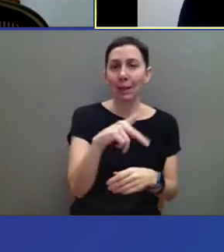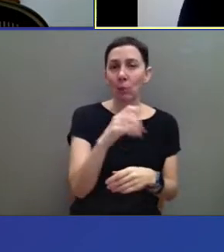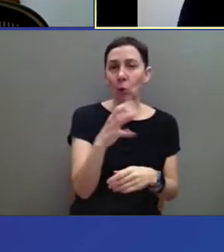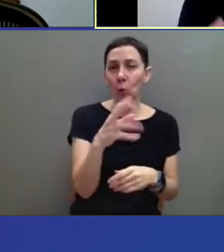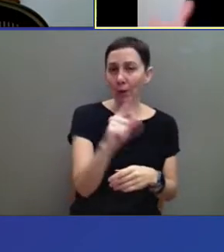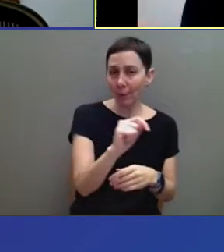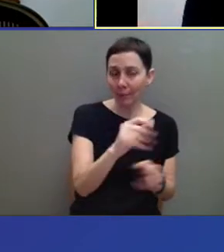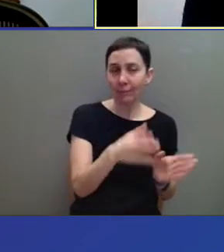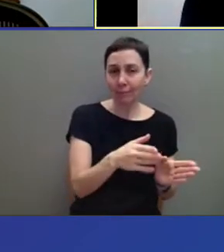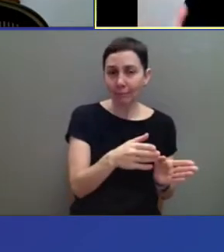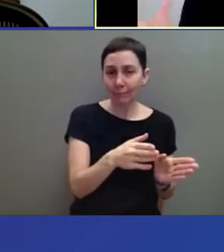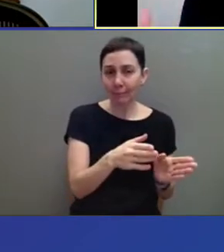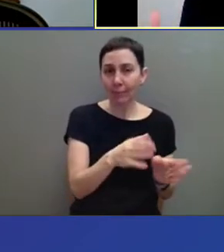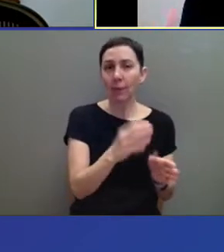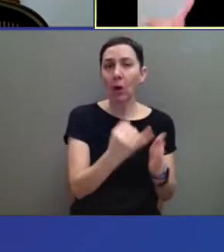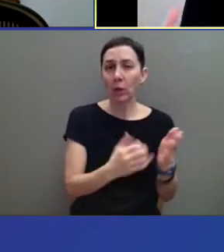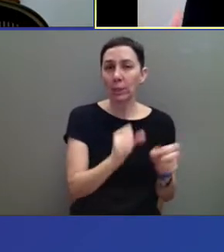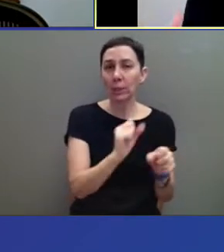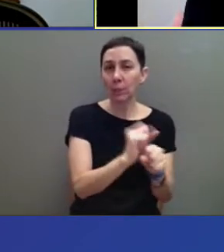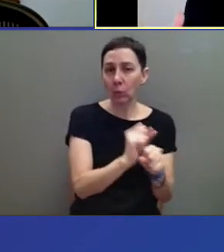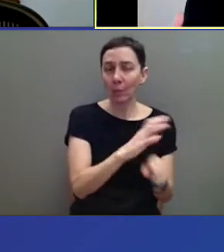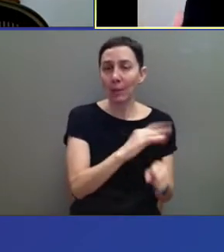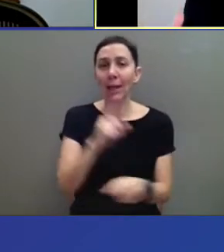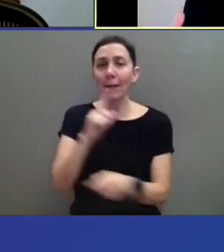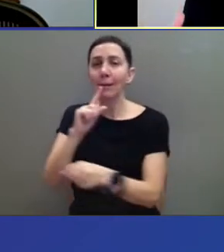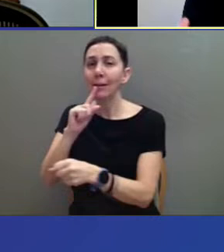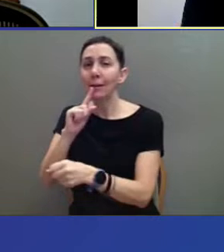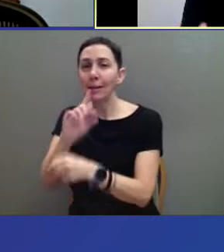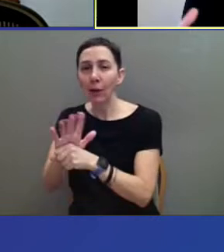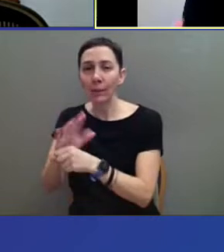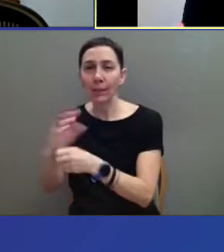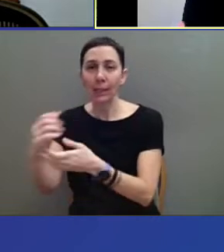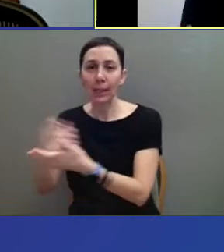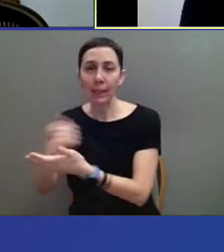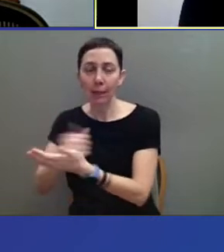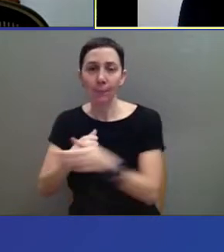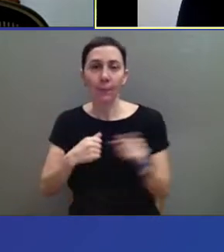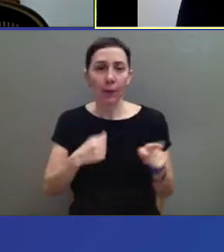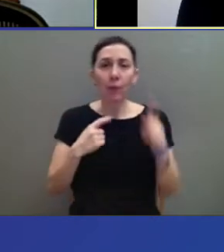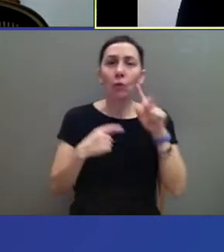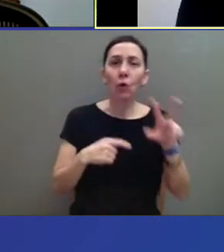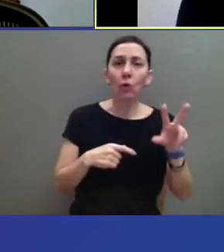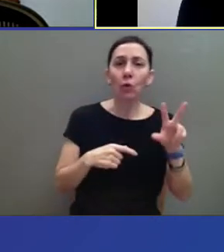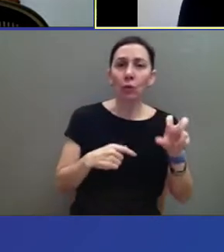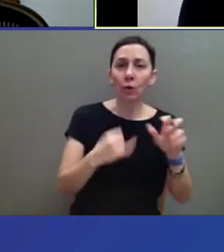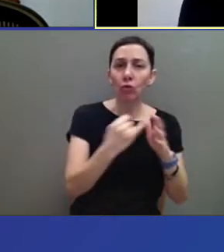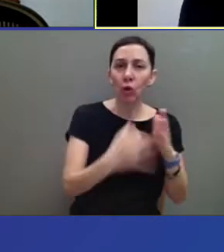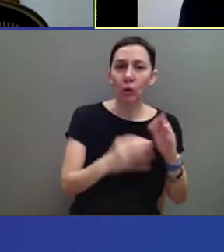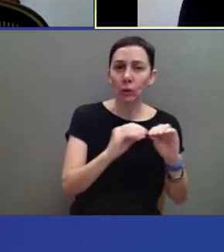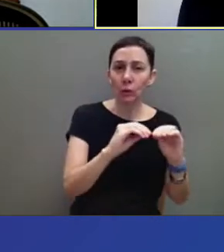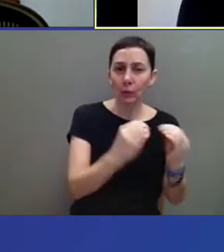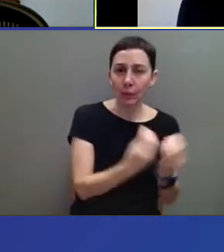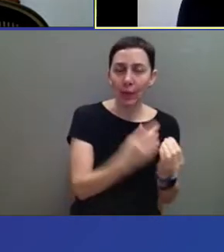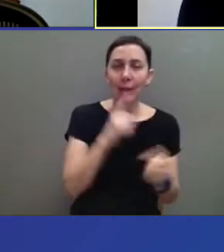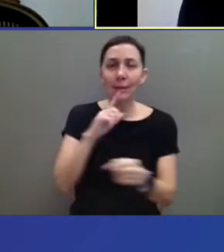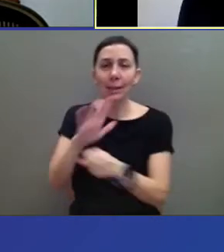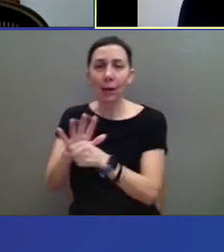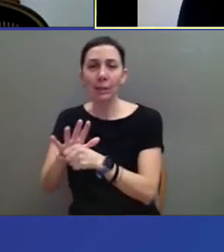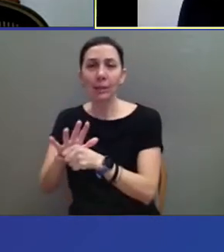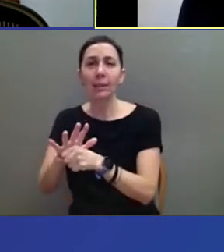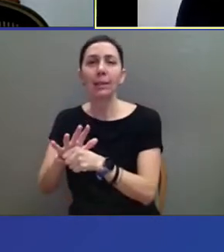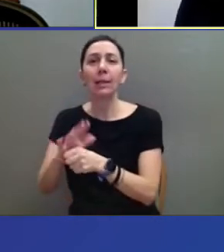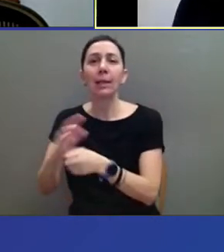income. And artist employment is for 300 artists across the state and organizations, and guaranteed income will be for